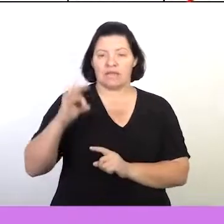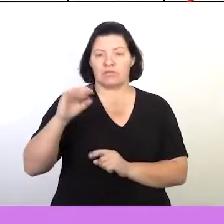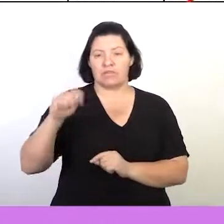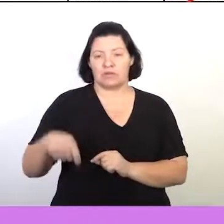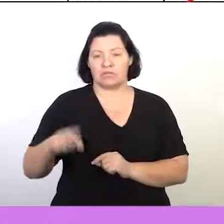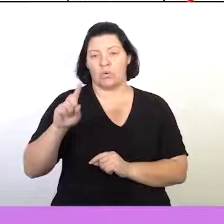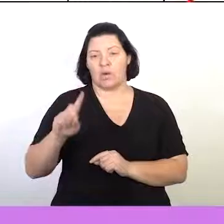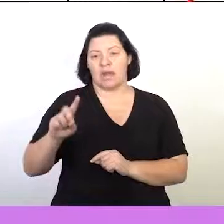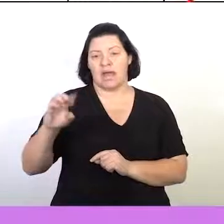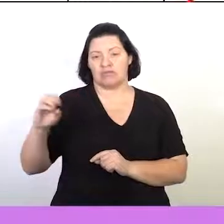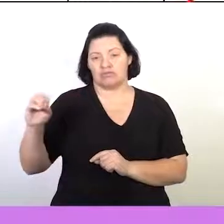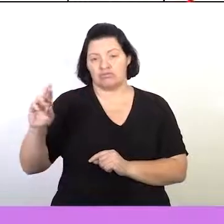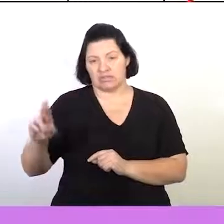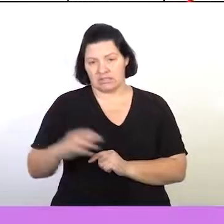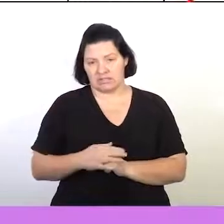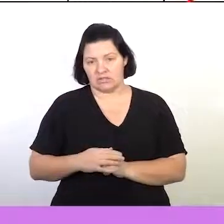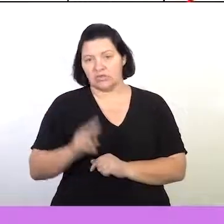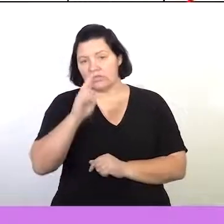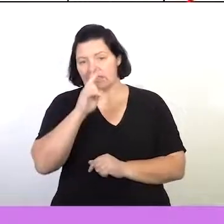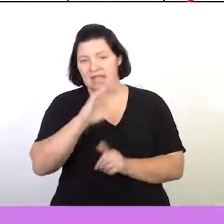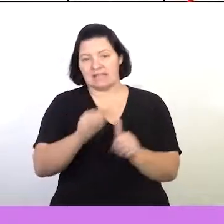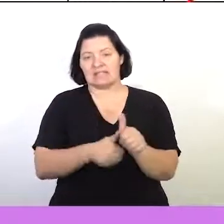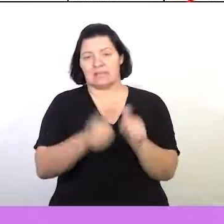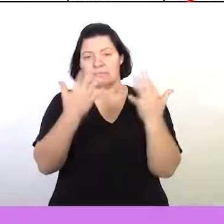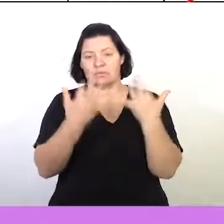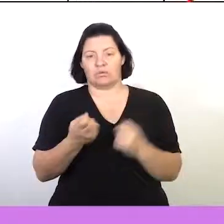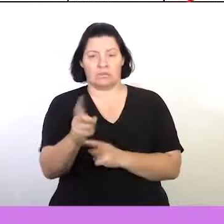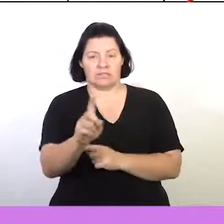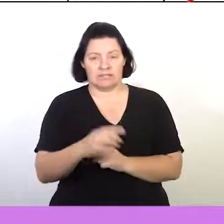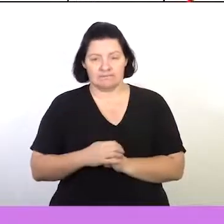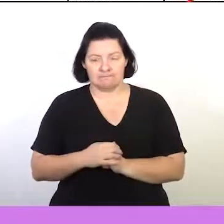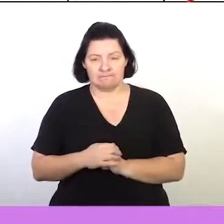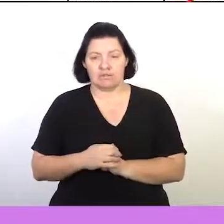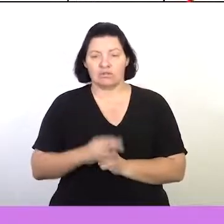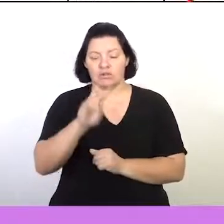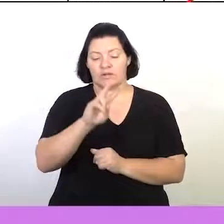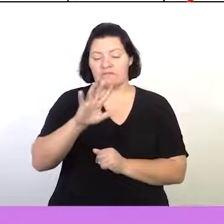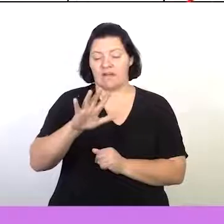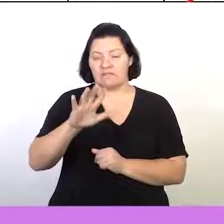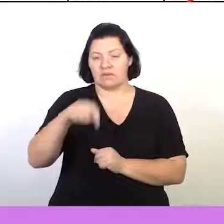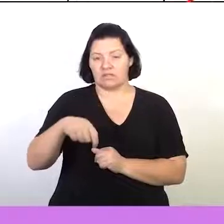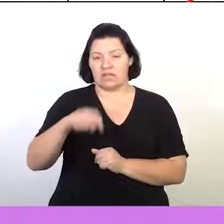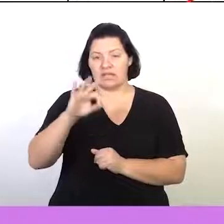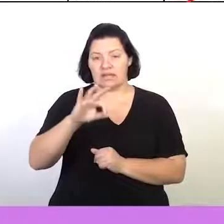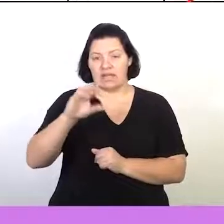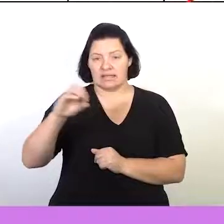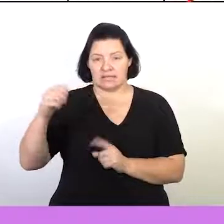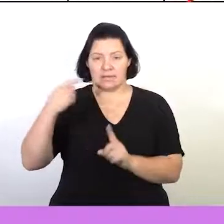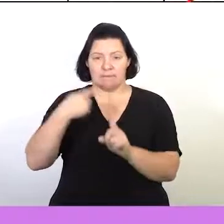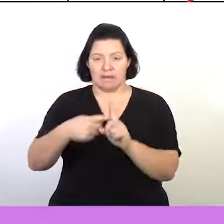plus 3,100 rand to see what my subtotal will be. So, okay, so